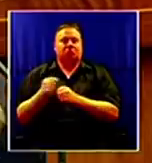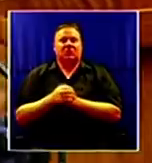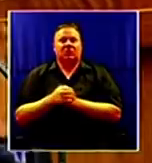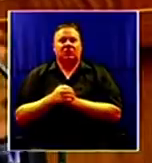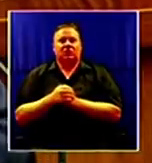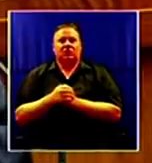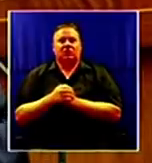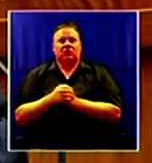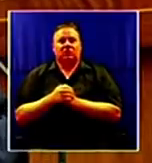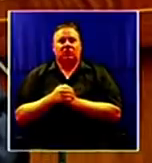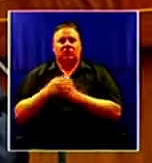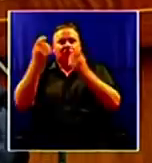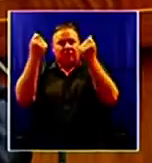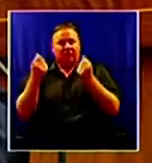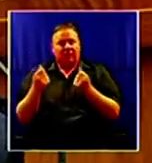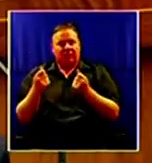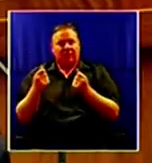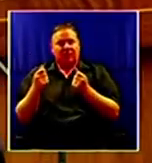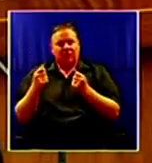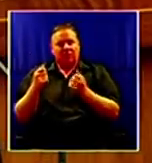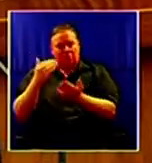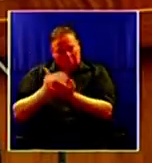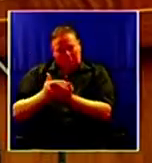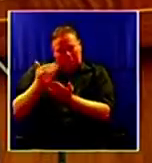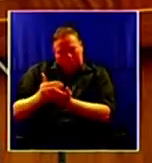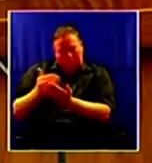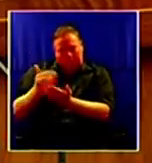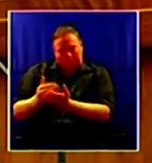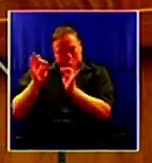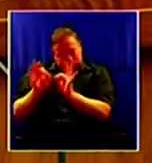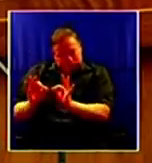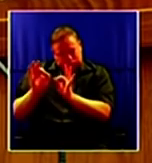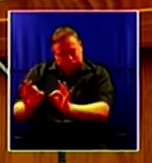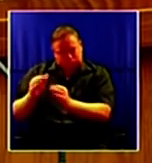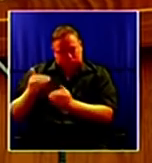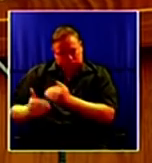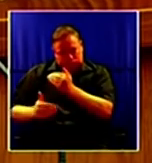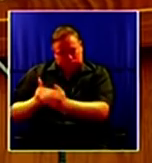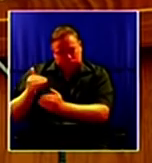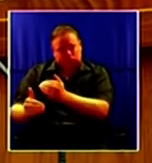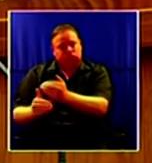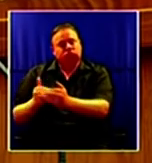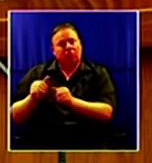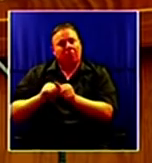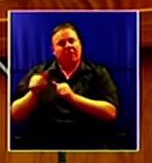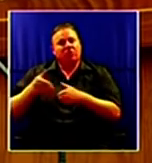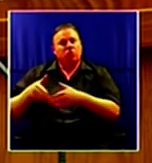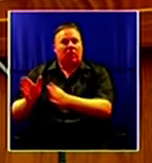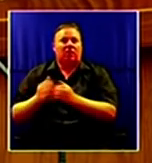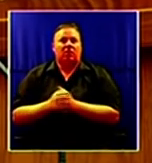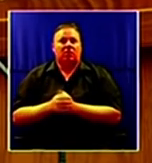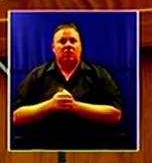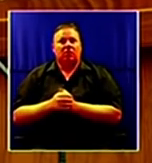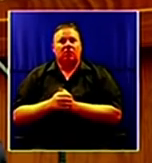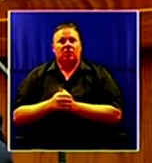fiscal prudence is the best way forward. We cannot allow our economy to have feet